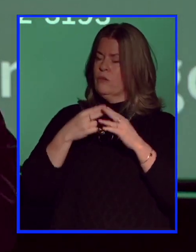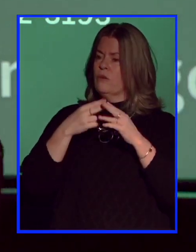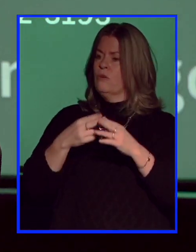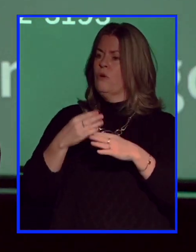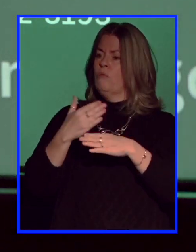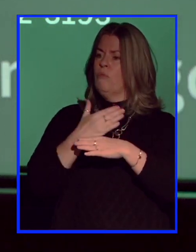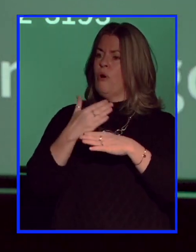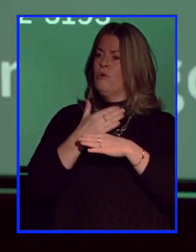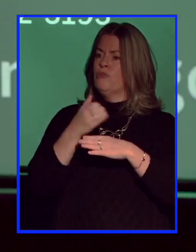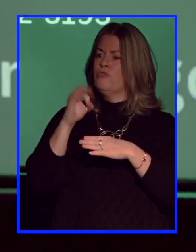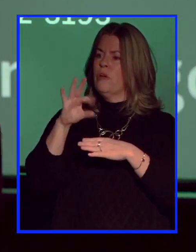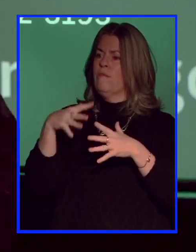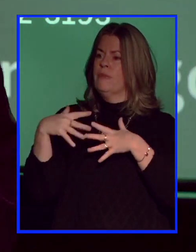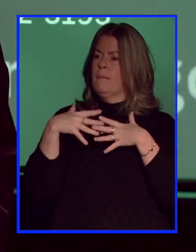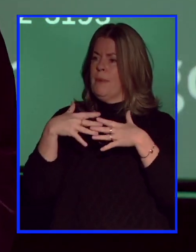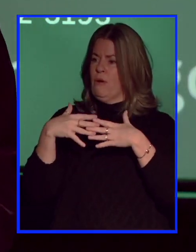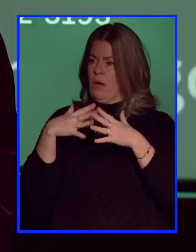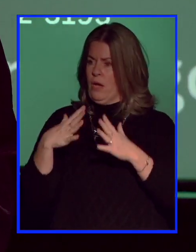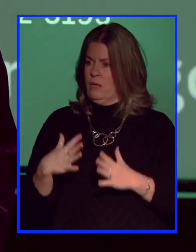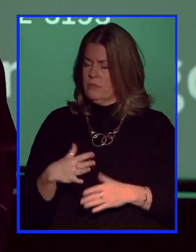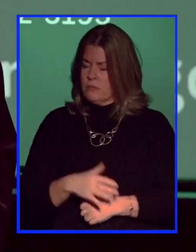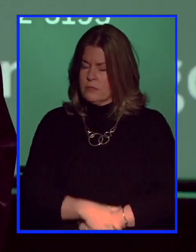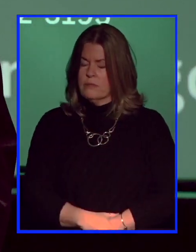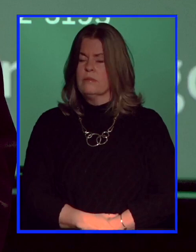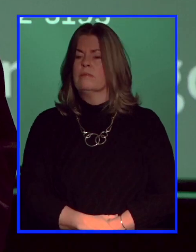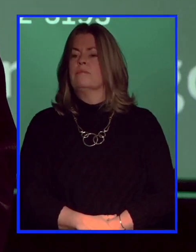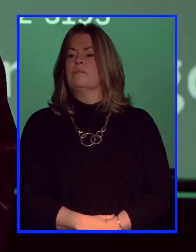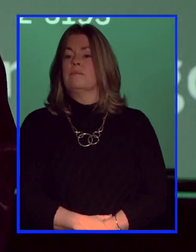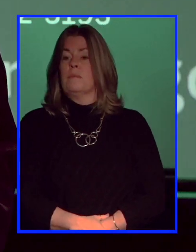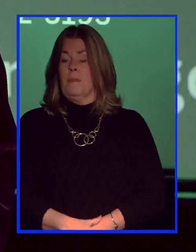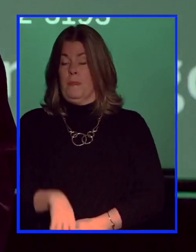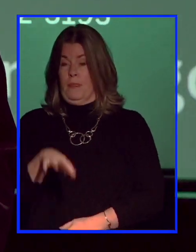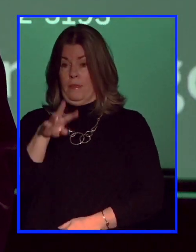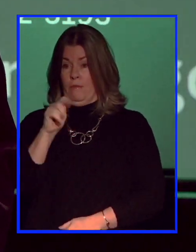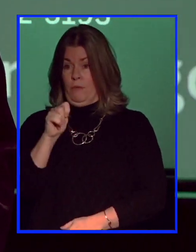of the Americas. Right. And Vermont